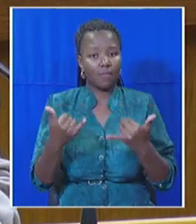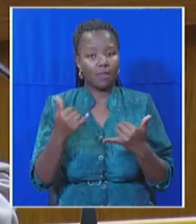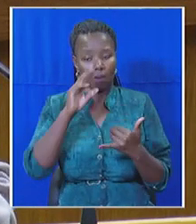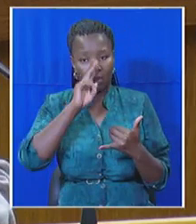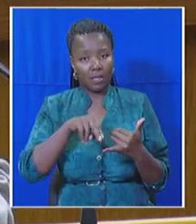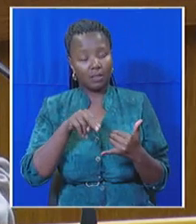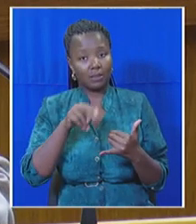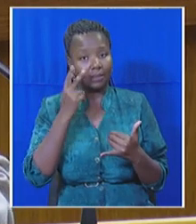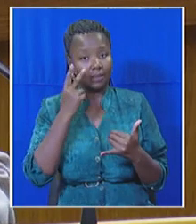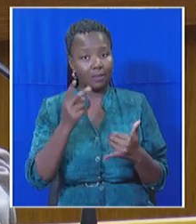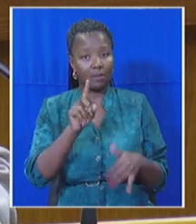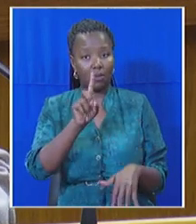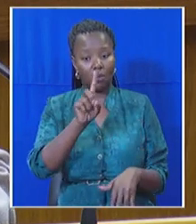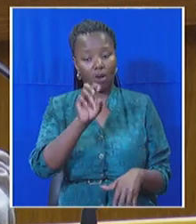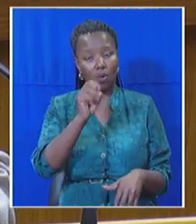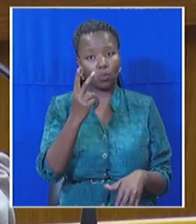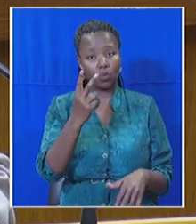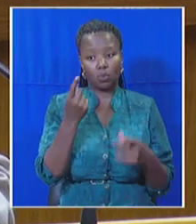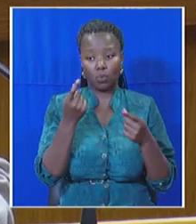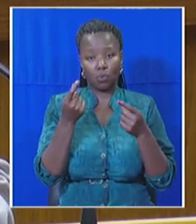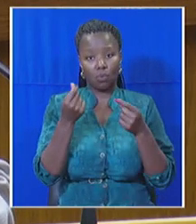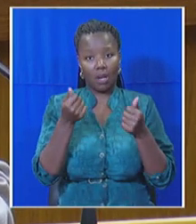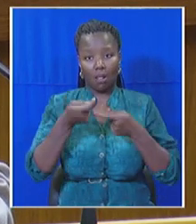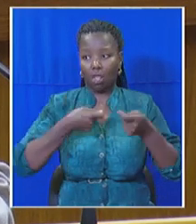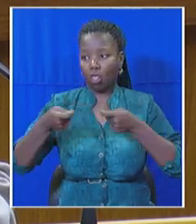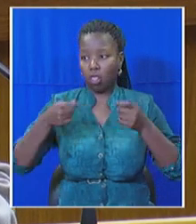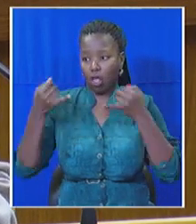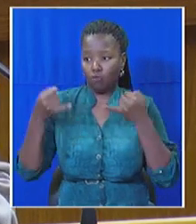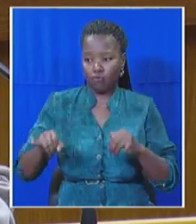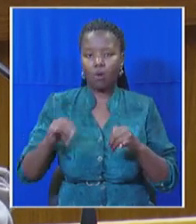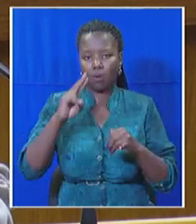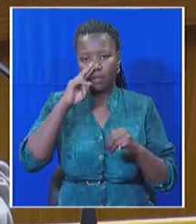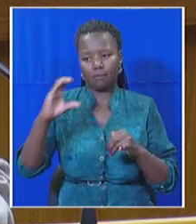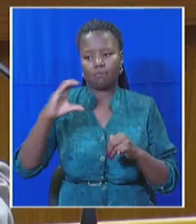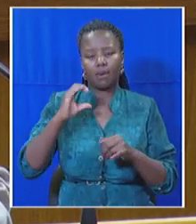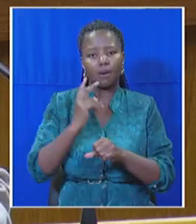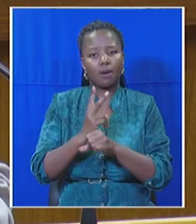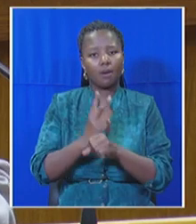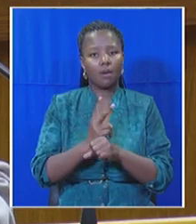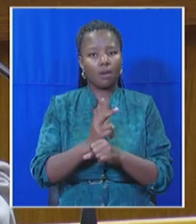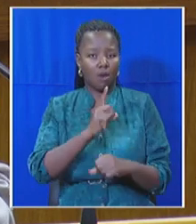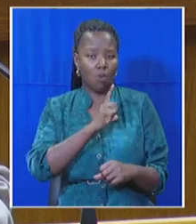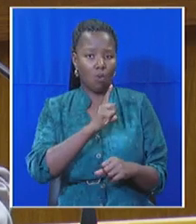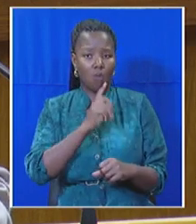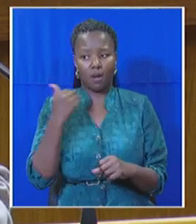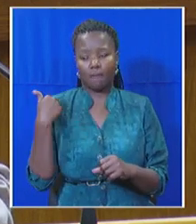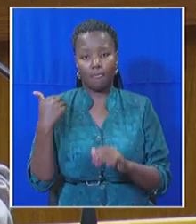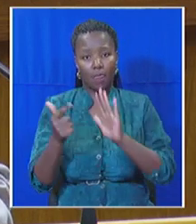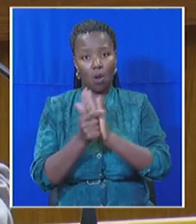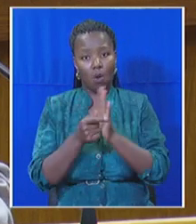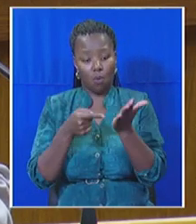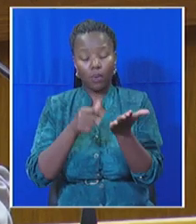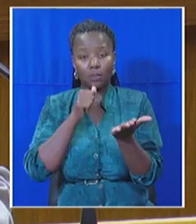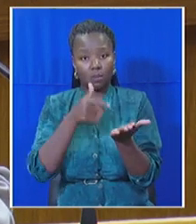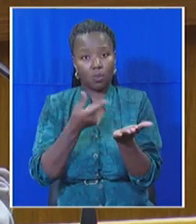of 102 million being reversed that has been incurred because of contravention of key legislation and